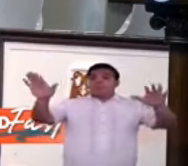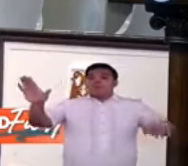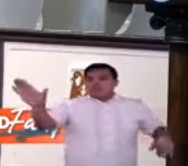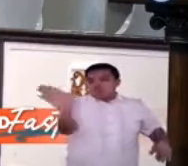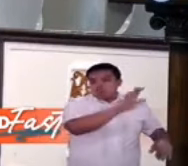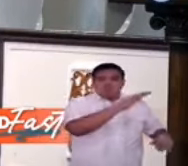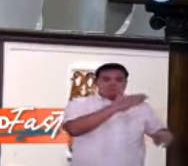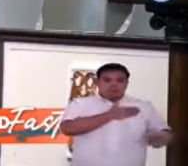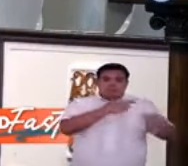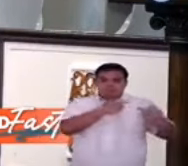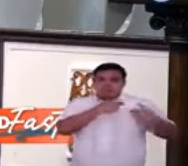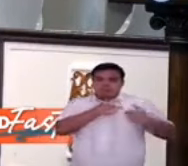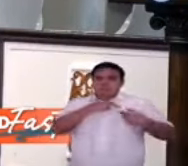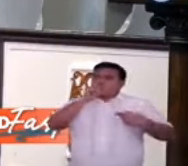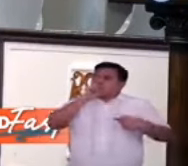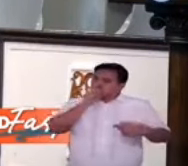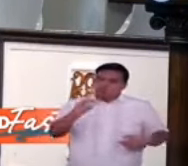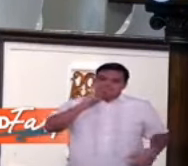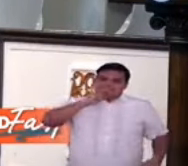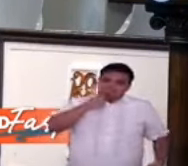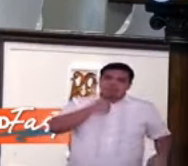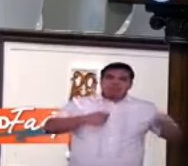your responsibility is serious.